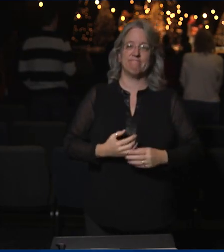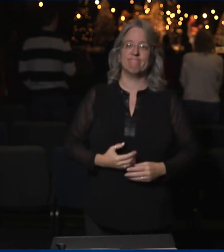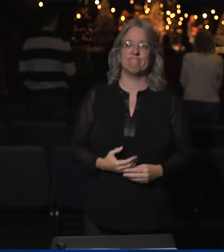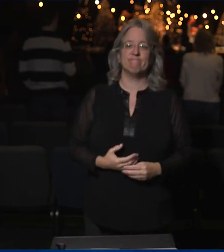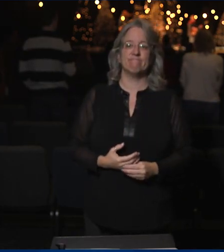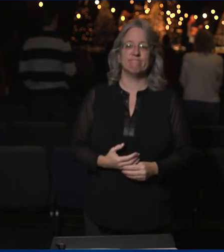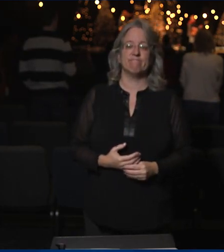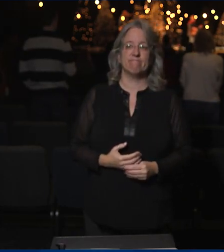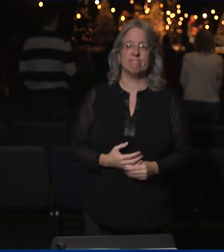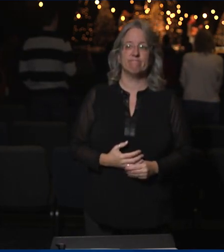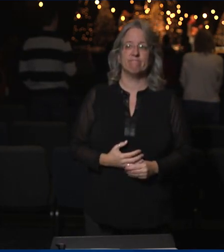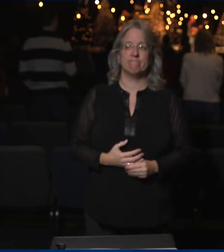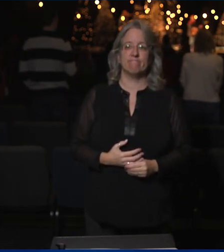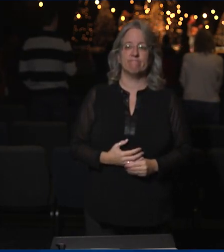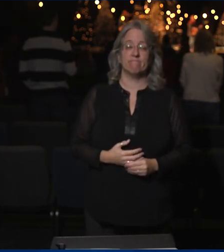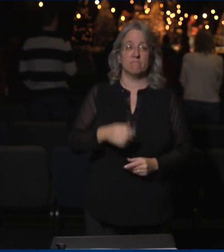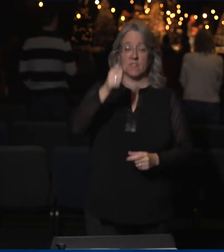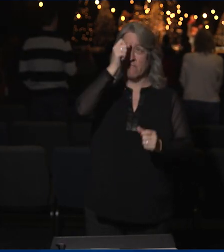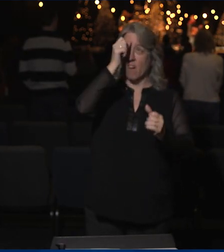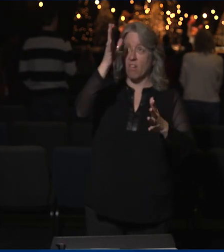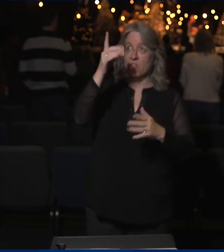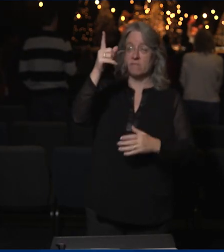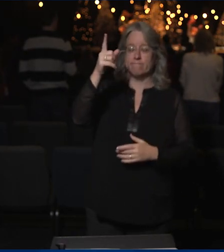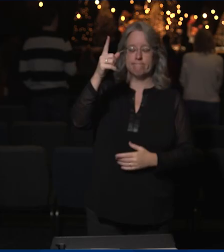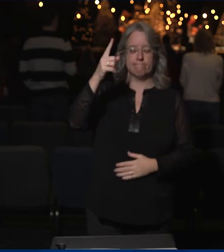but God remains steady.